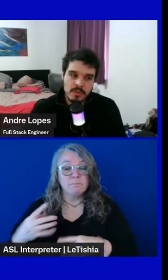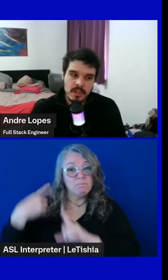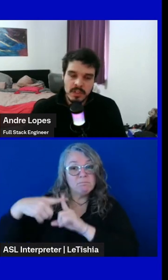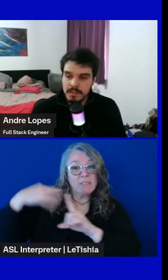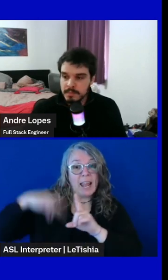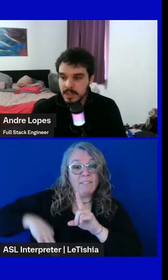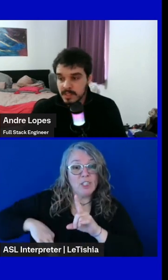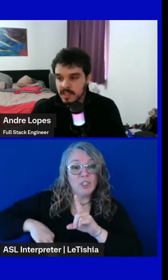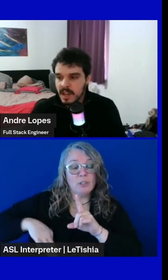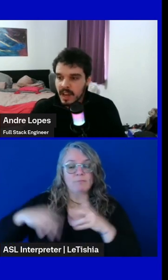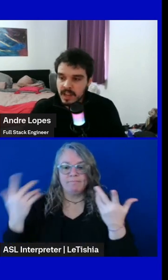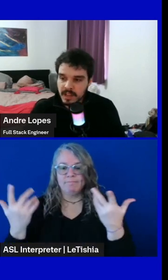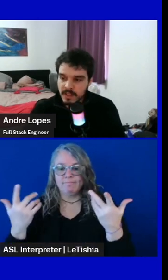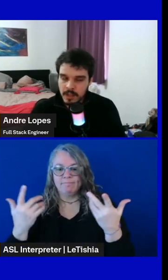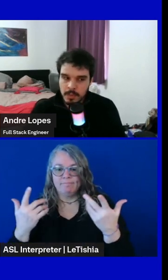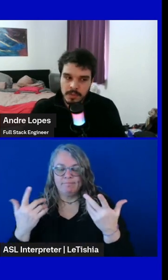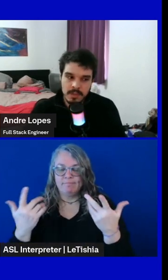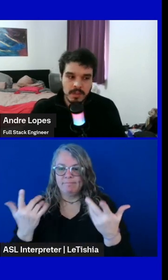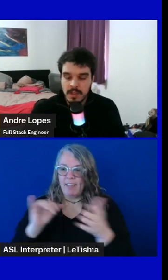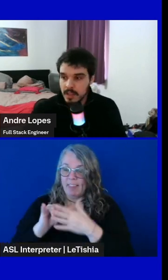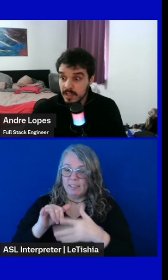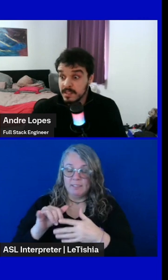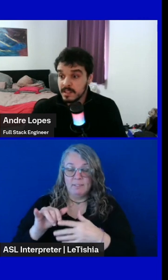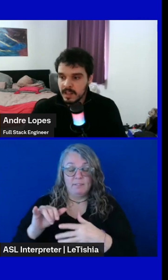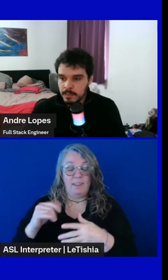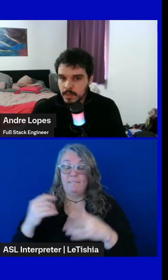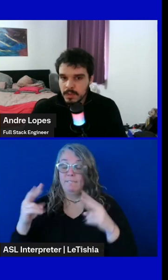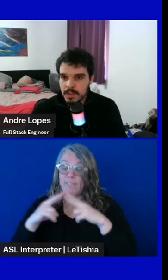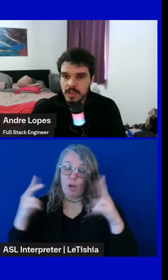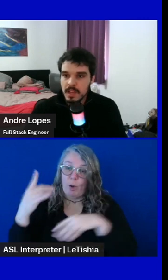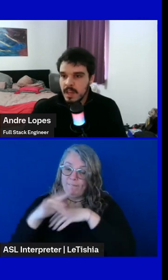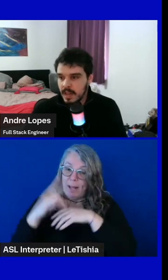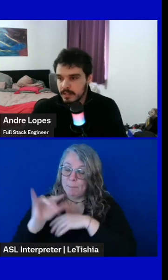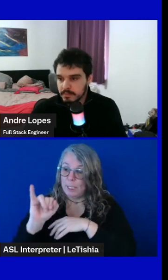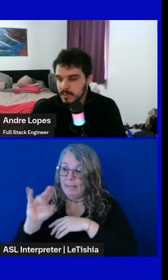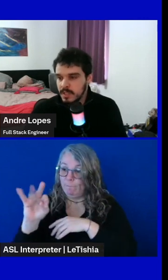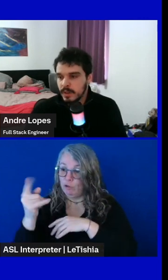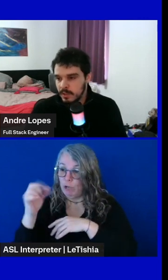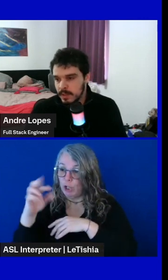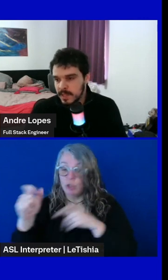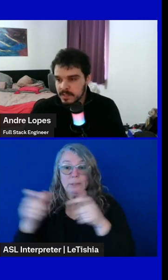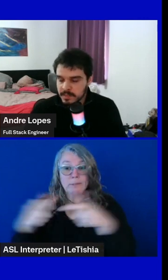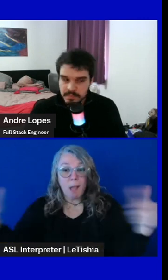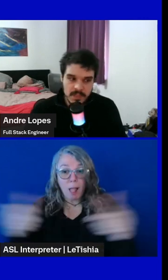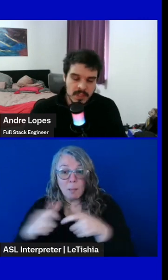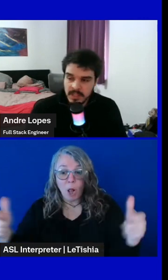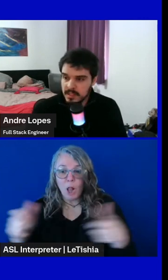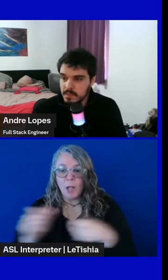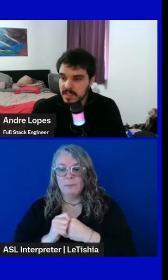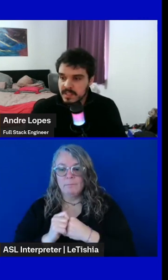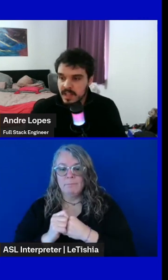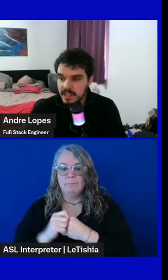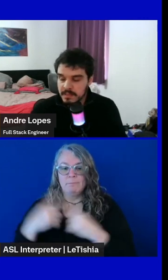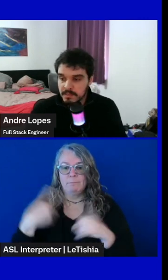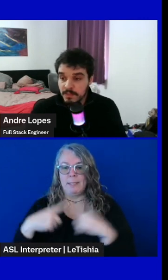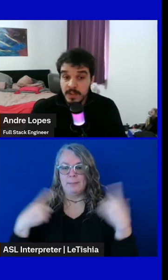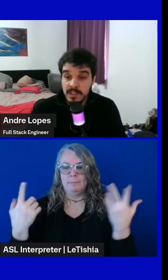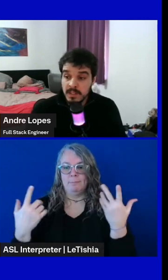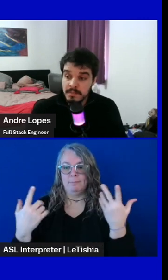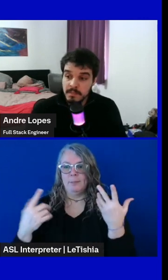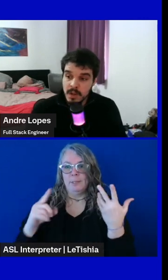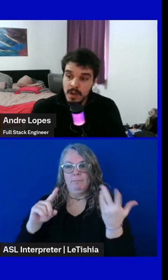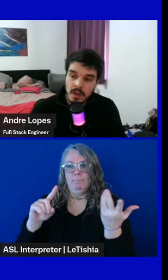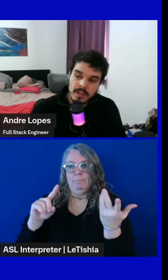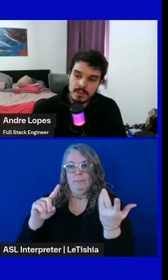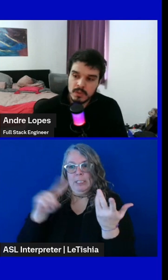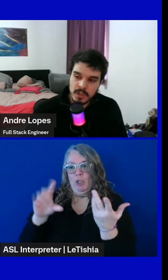manage infrastructure, it's highly available, it's scalable, and zero idle capacity. This means that